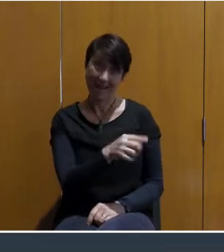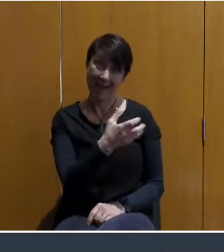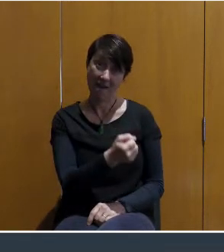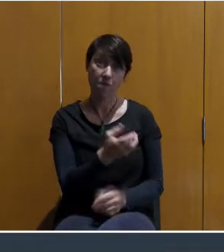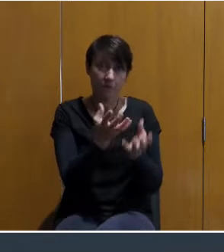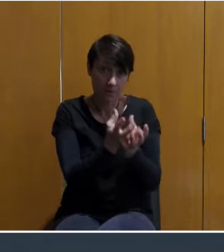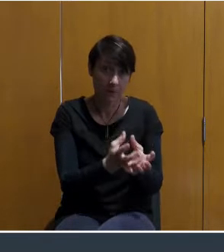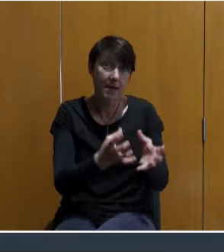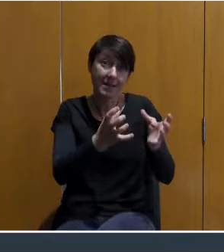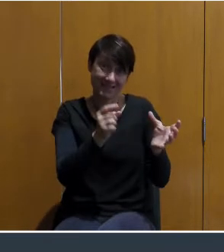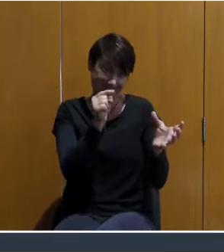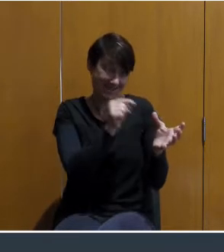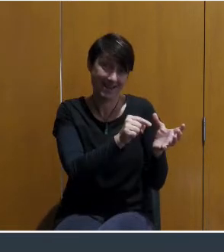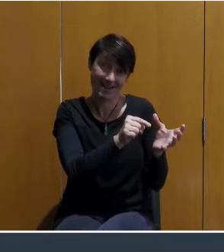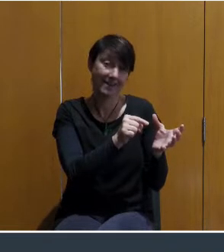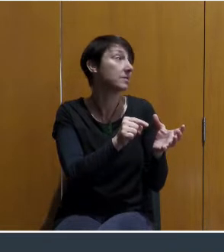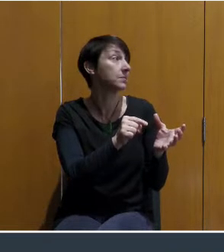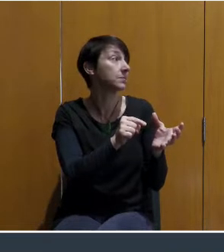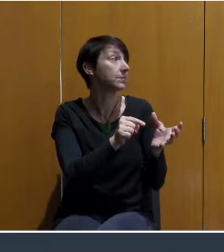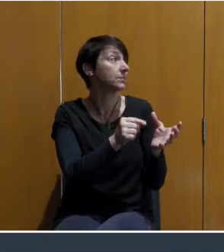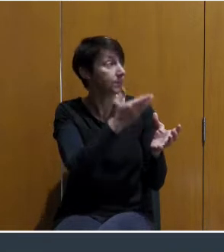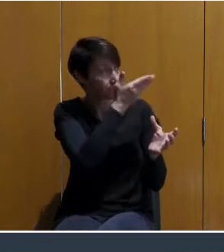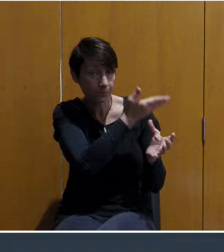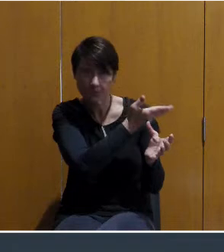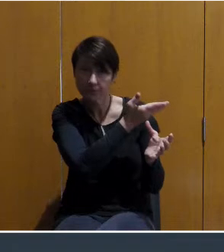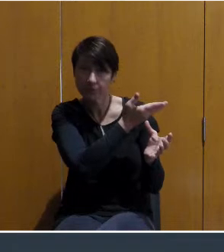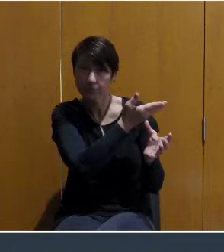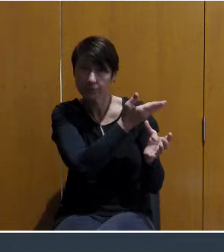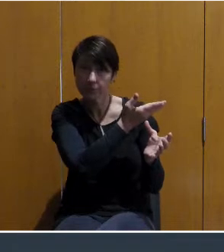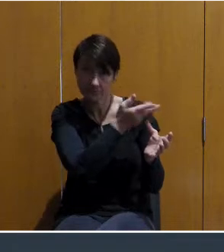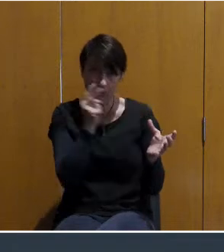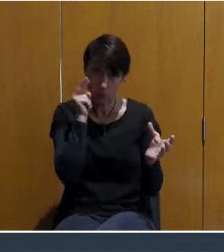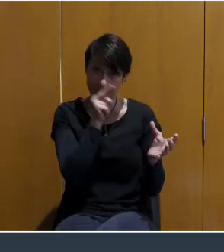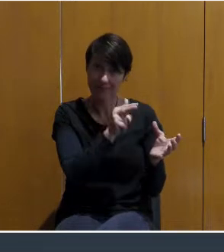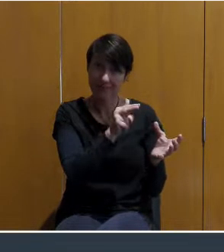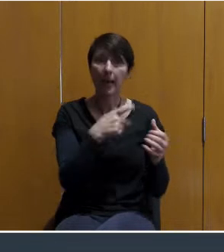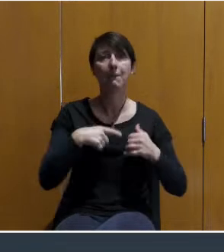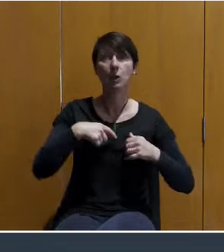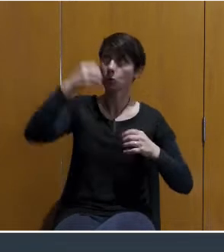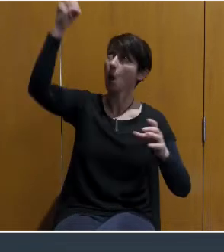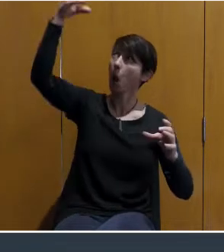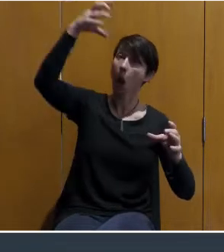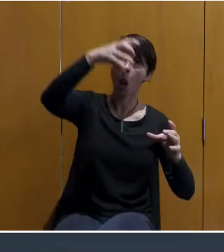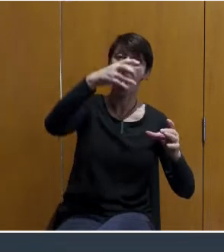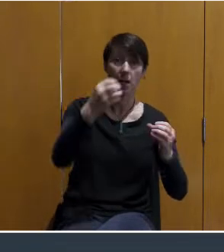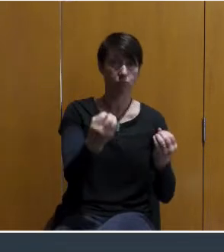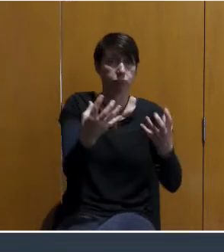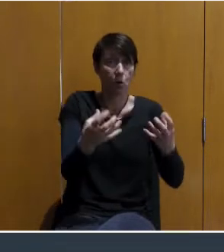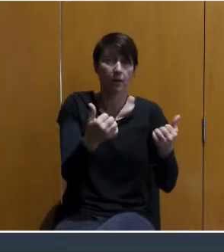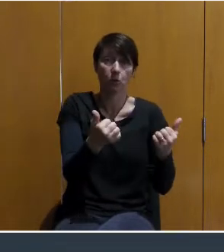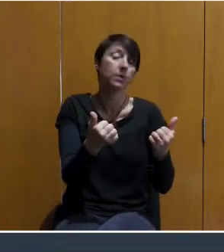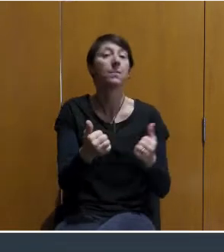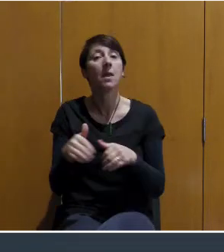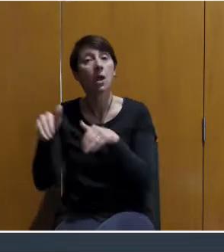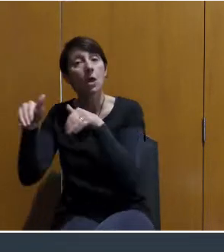nest, and once again, the nest is in good light. So you can see the nest, but your dog can smell the nest, but